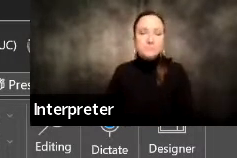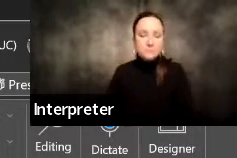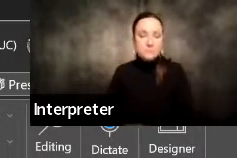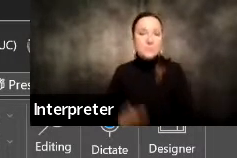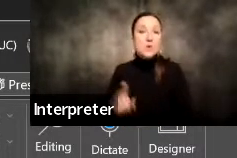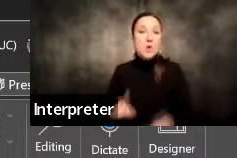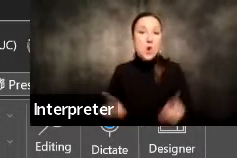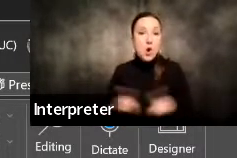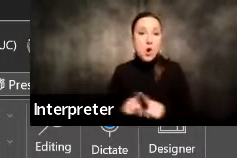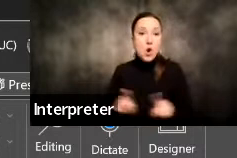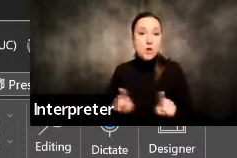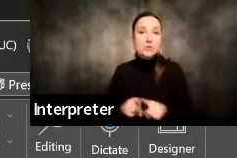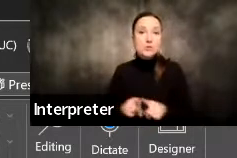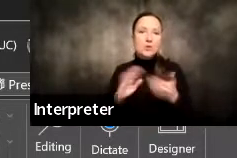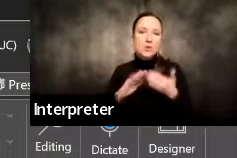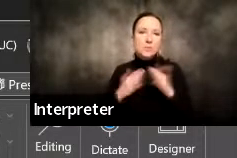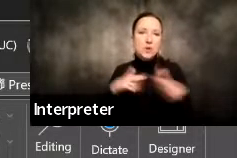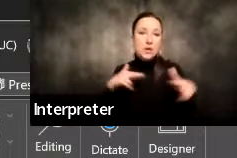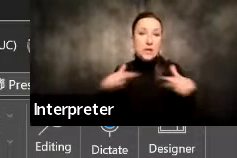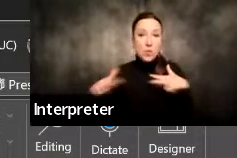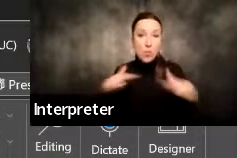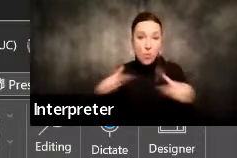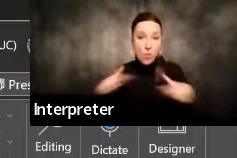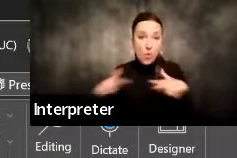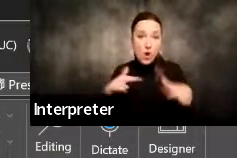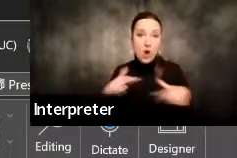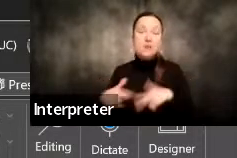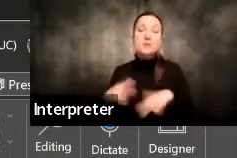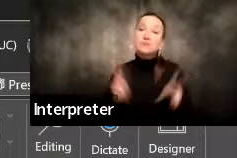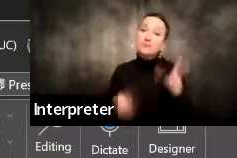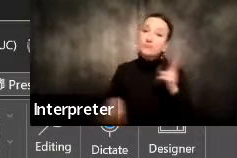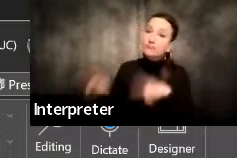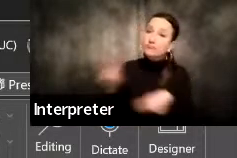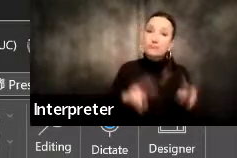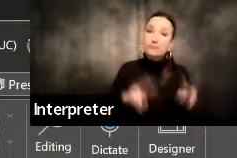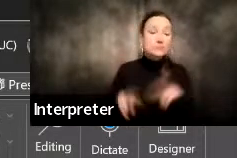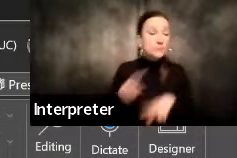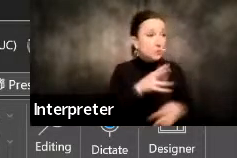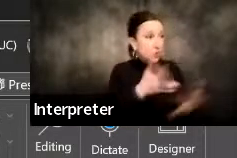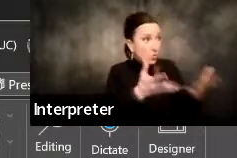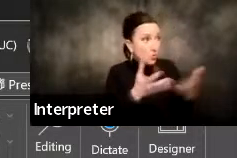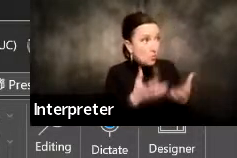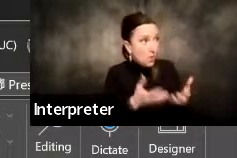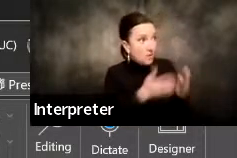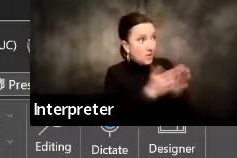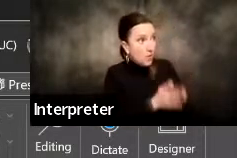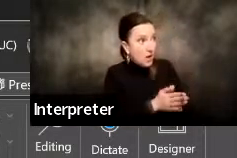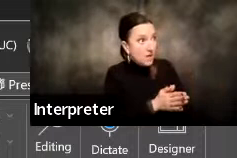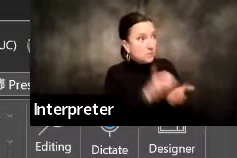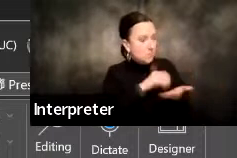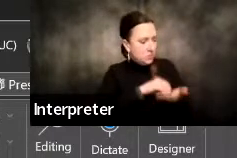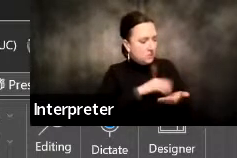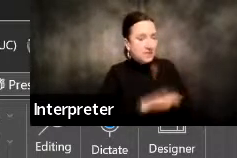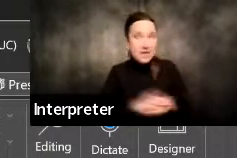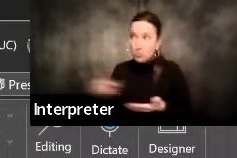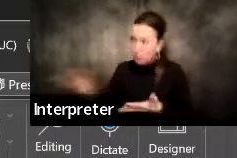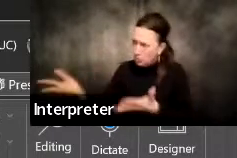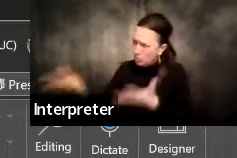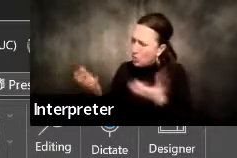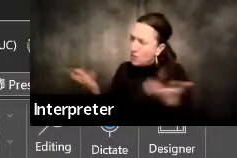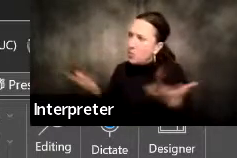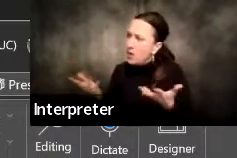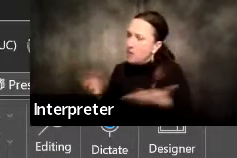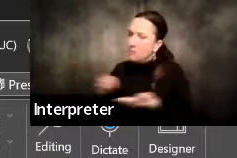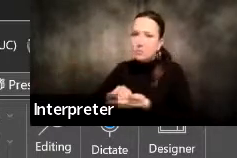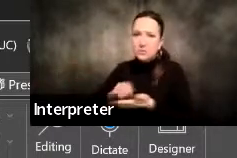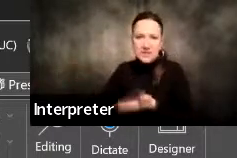the community walks as well. They will be going around taking service requests. At that time, as you all mentioned earlier, I heard you all